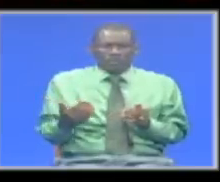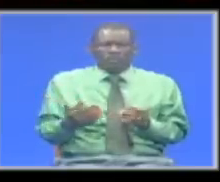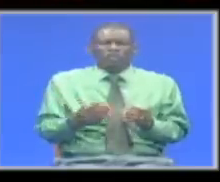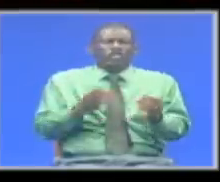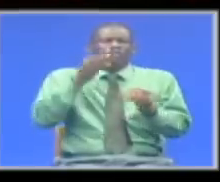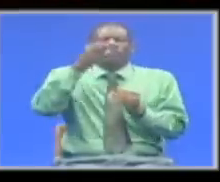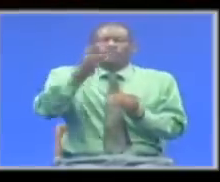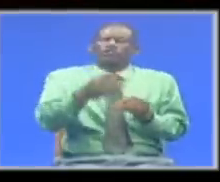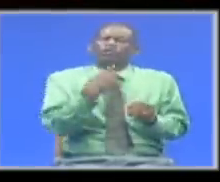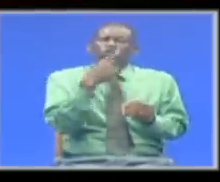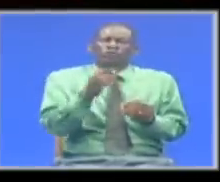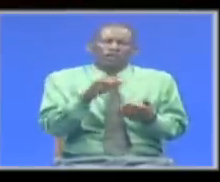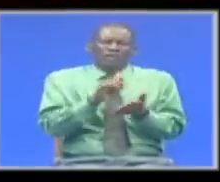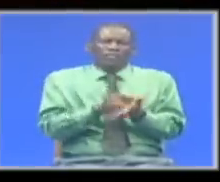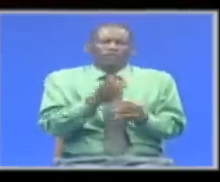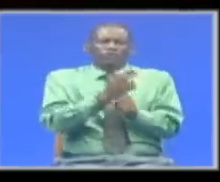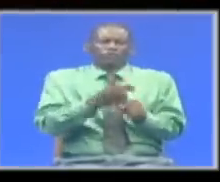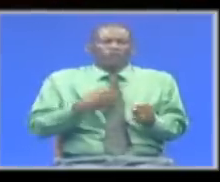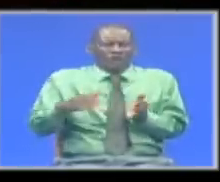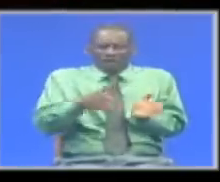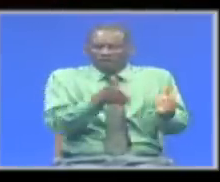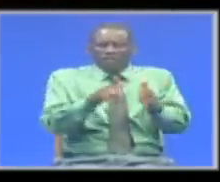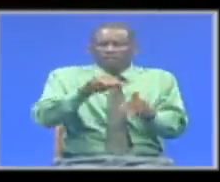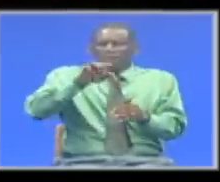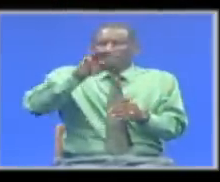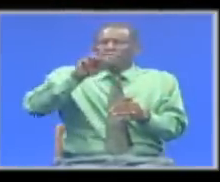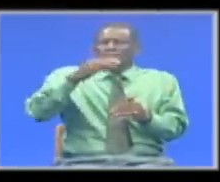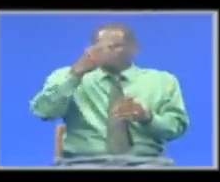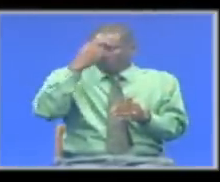generations to come to be told we used to have Masai Mara and no more.